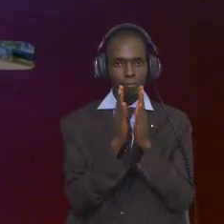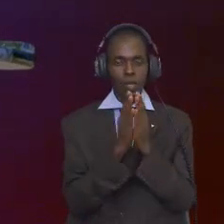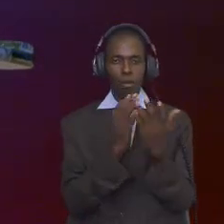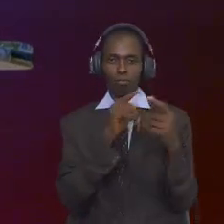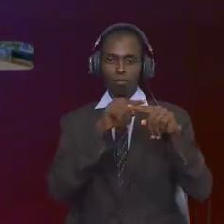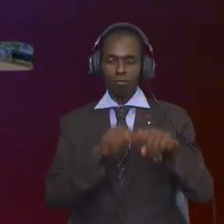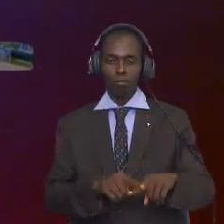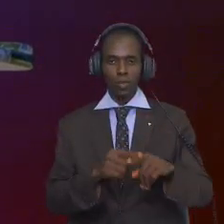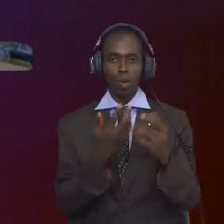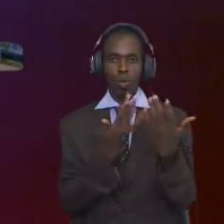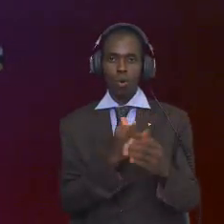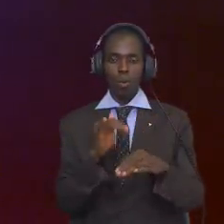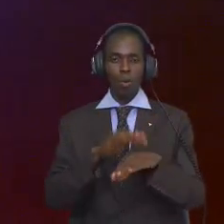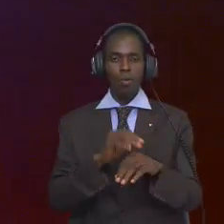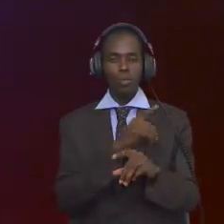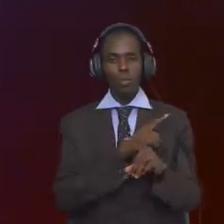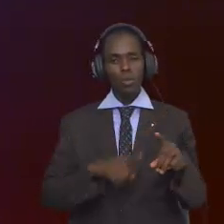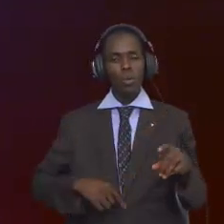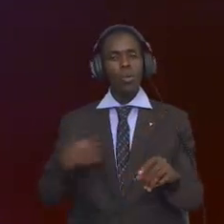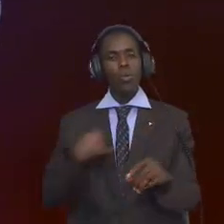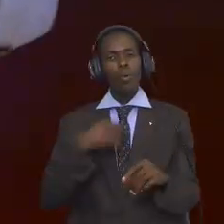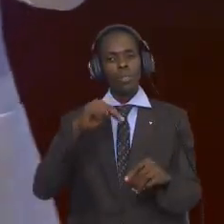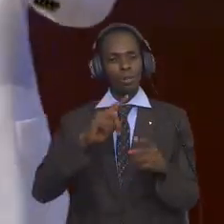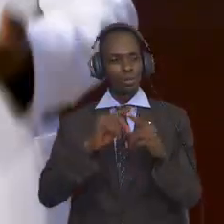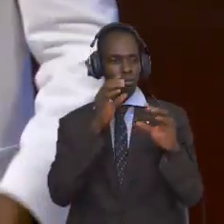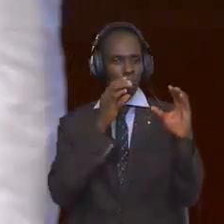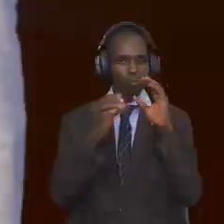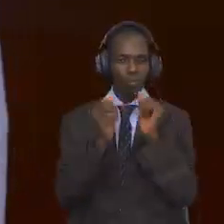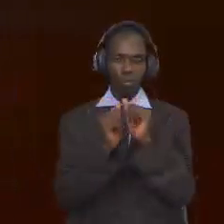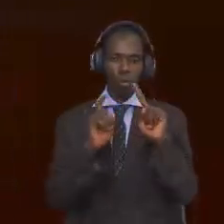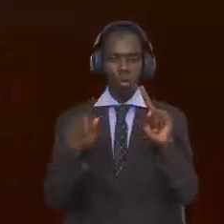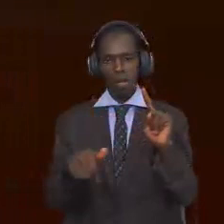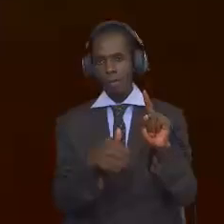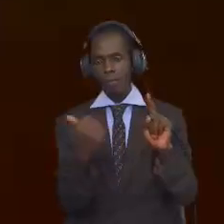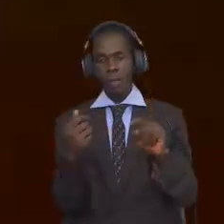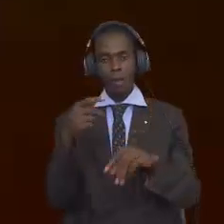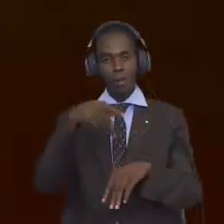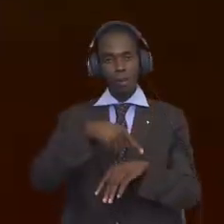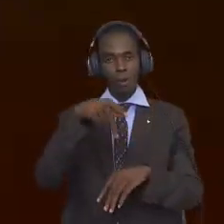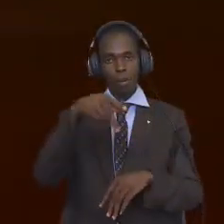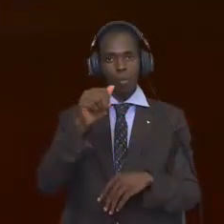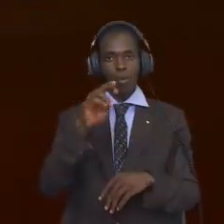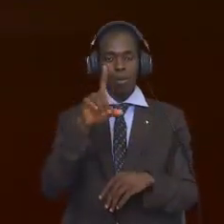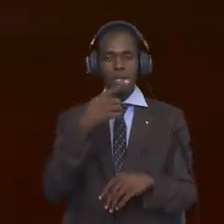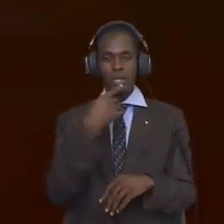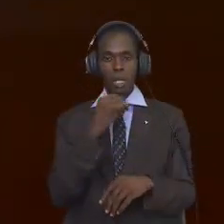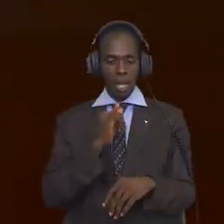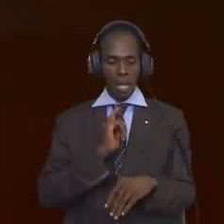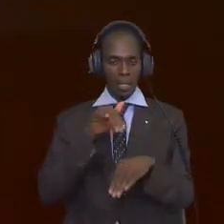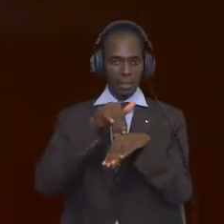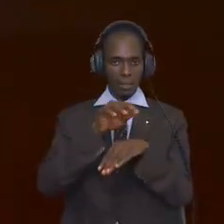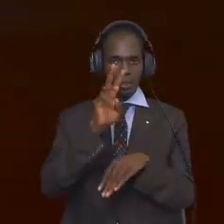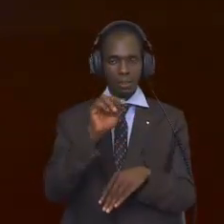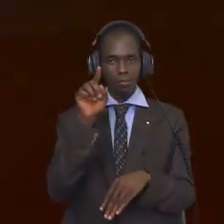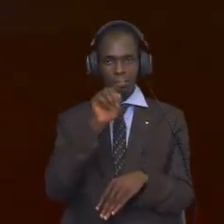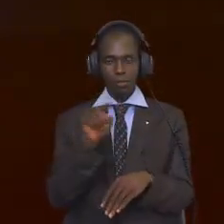upon the Lord. We need to interact with other believers. And Paul the apostle said, I sent him therefore to you the